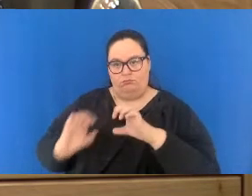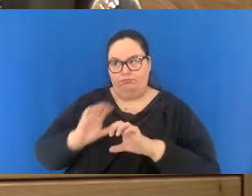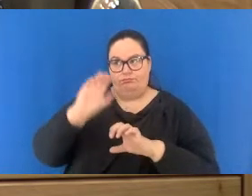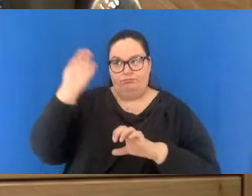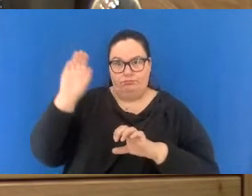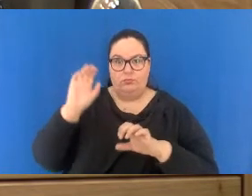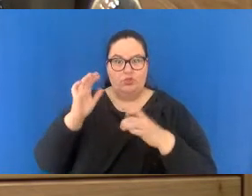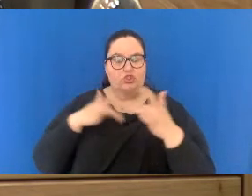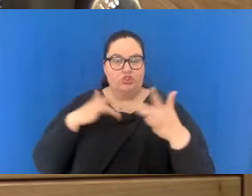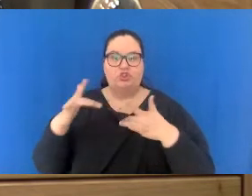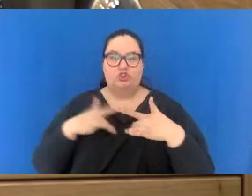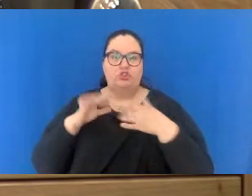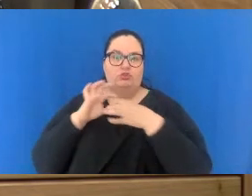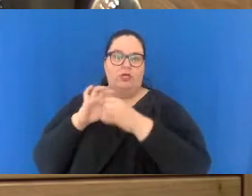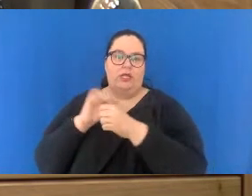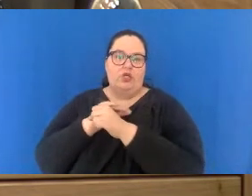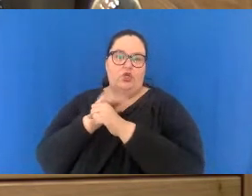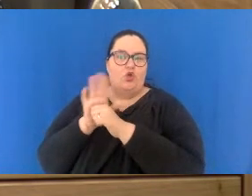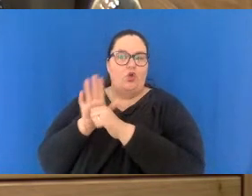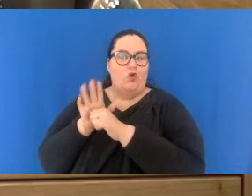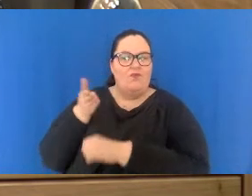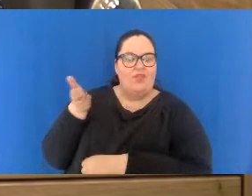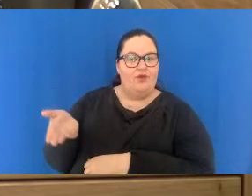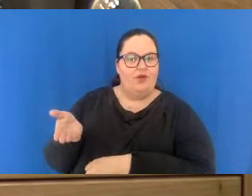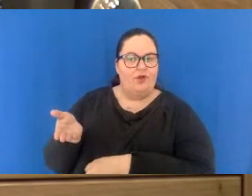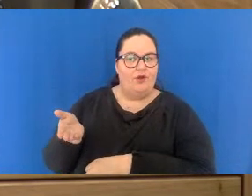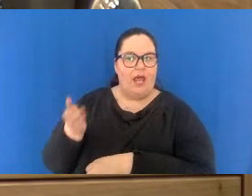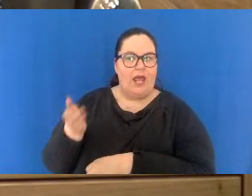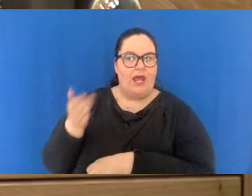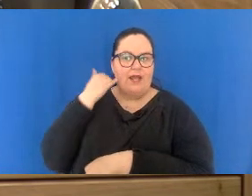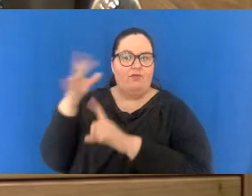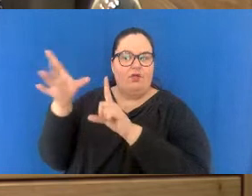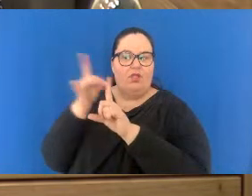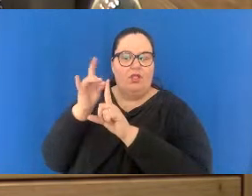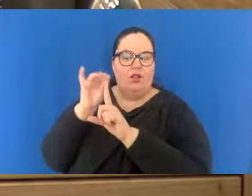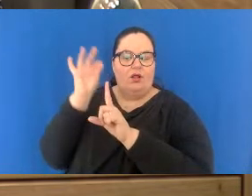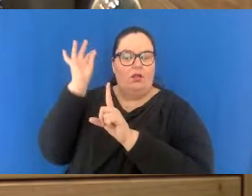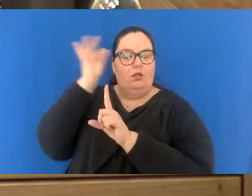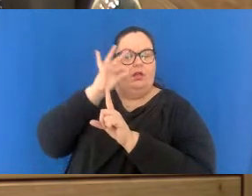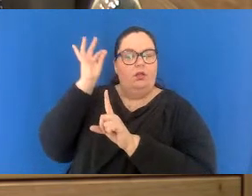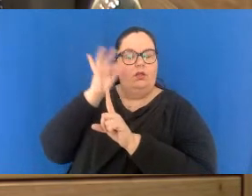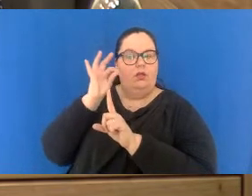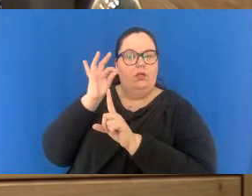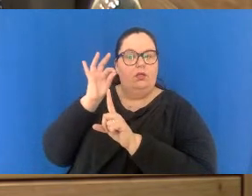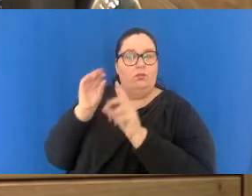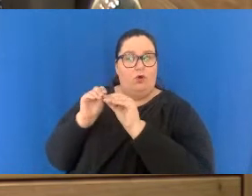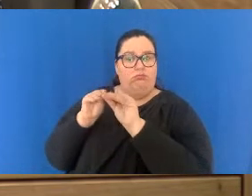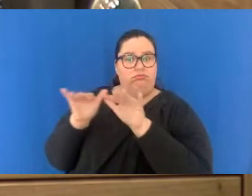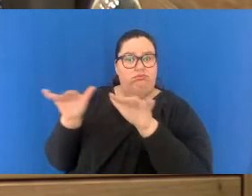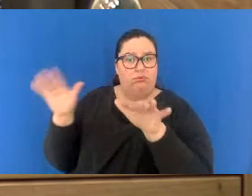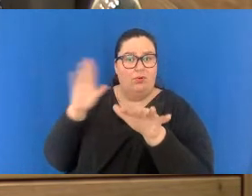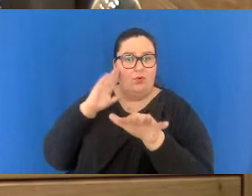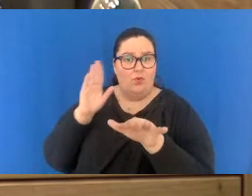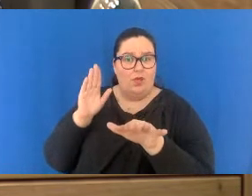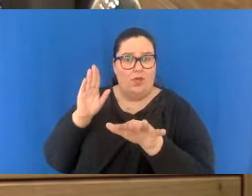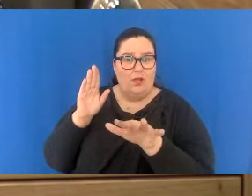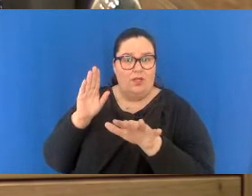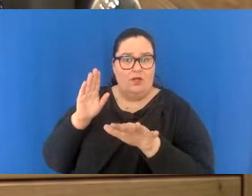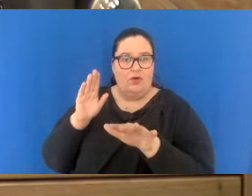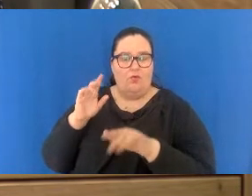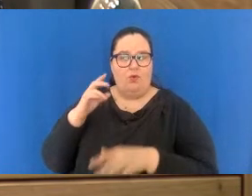so until we are quite confident that we're not going to have more spread from those, again, we have presumptive